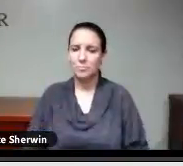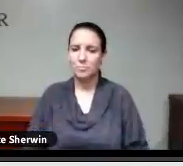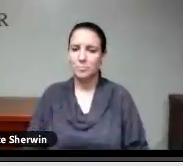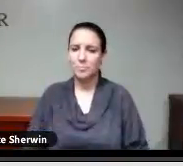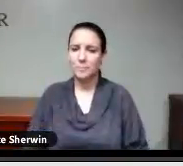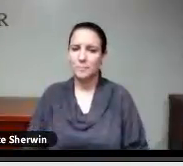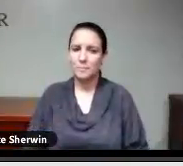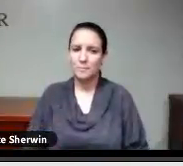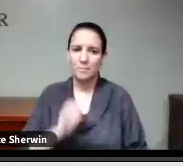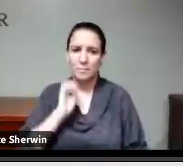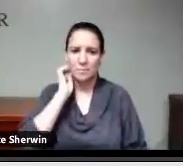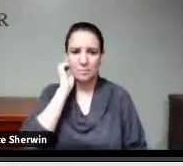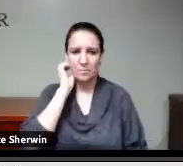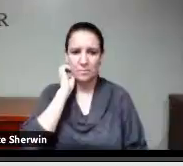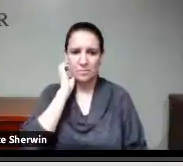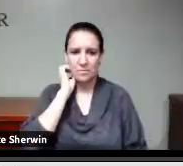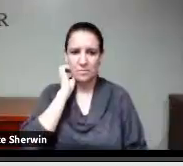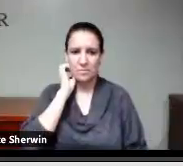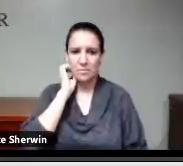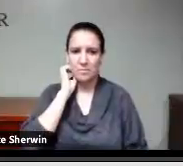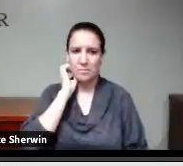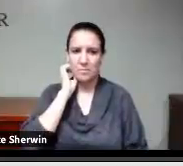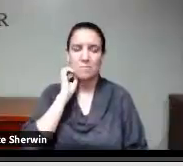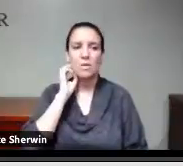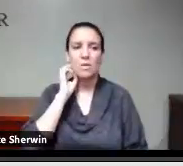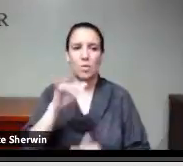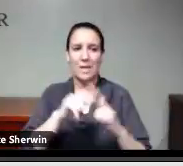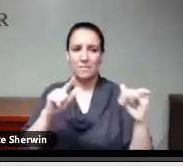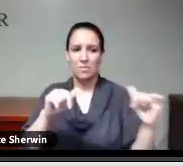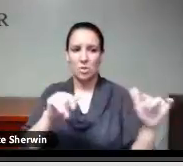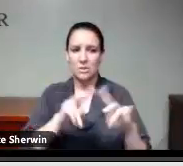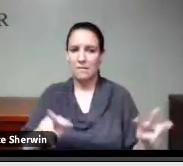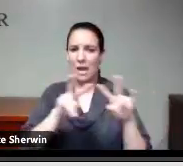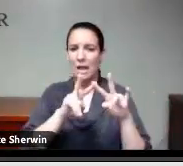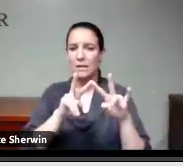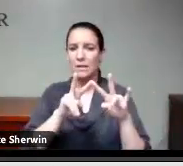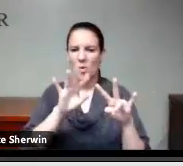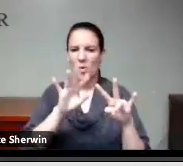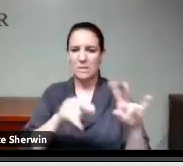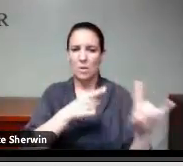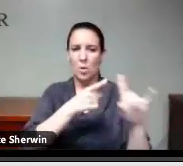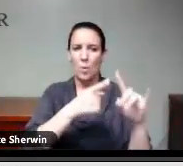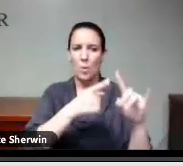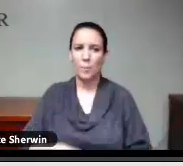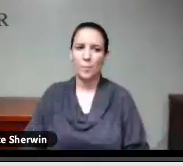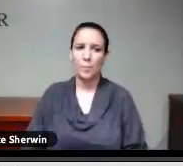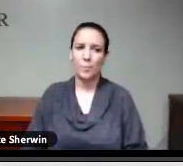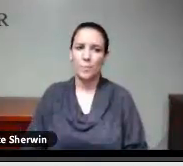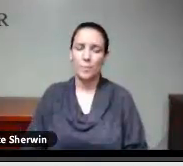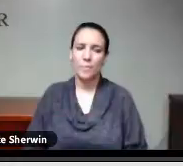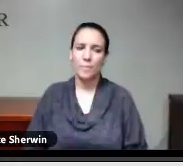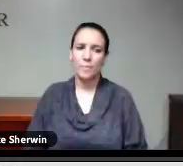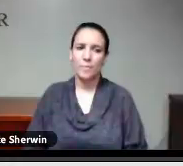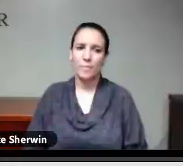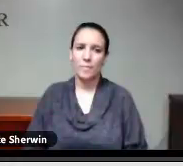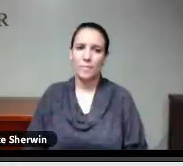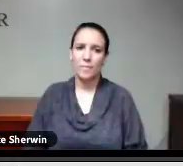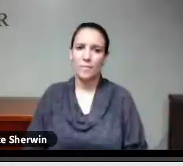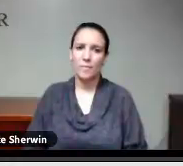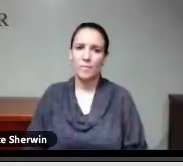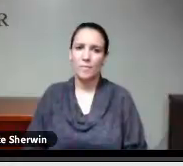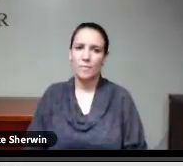able to exemplify the diversity values. The things that typically come up when kind of the rubber meets the